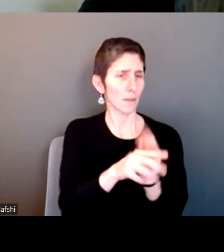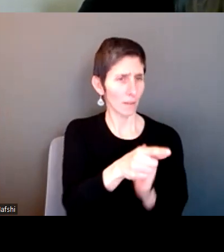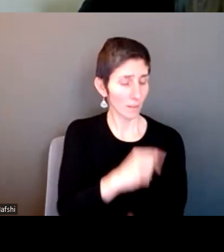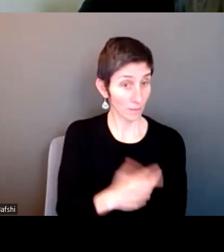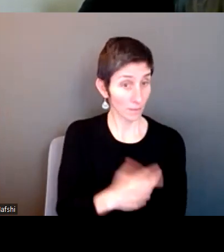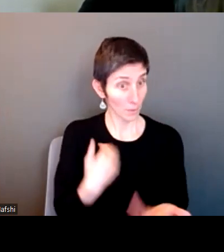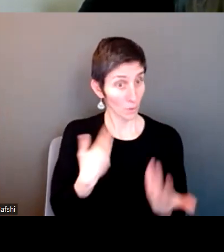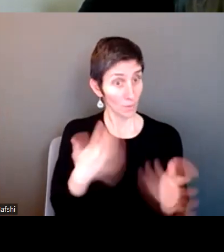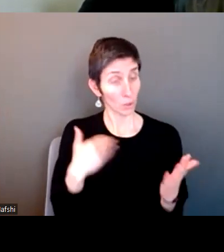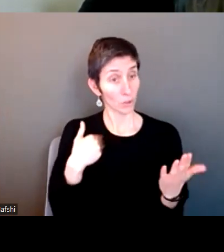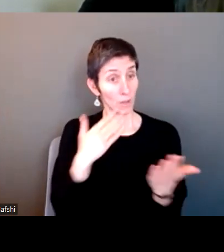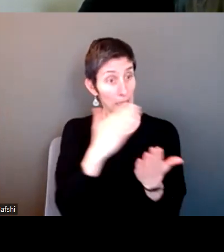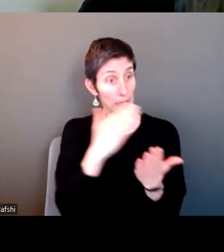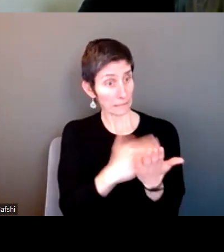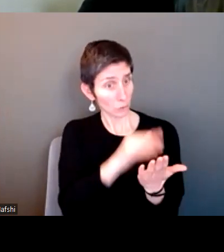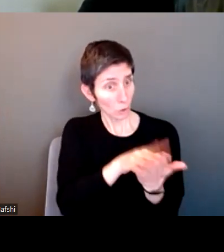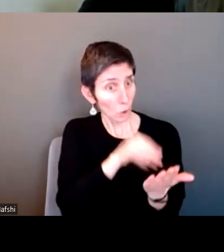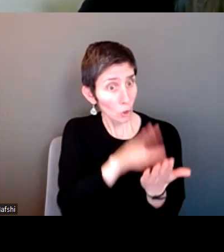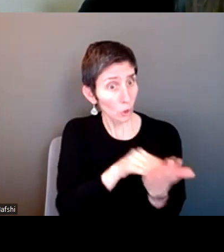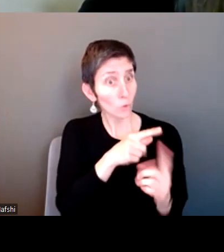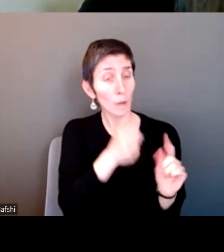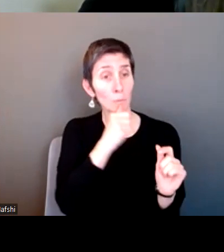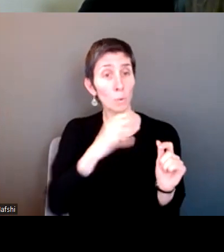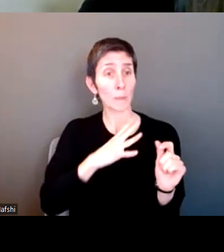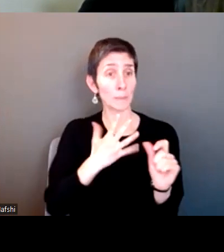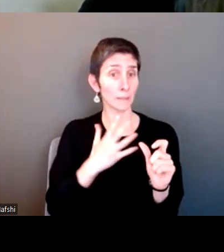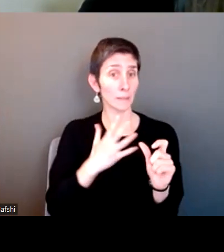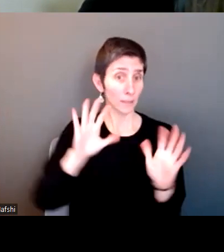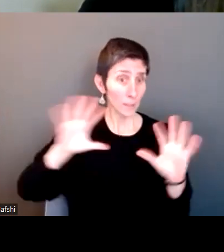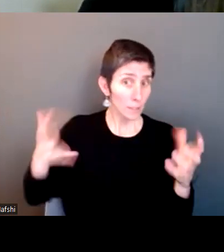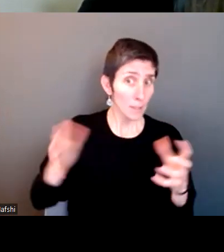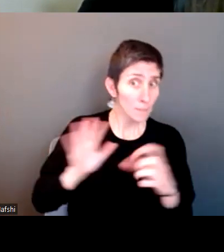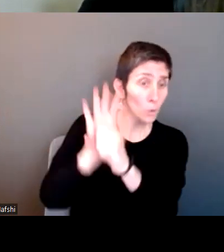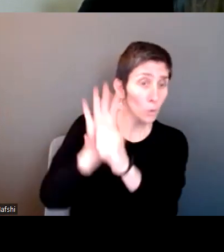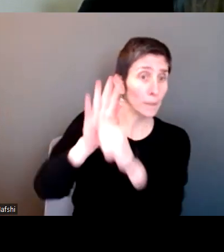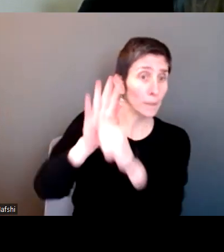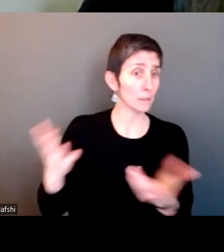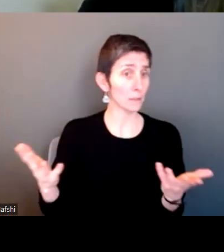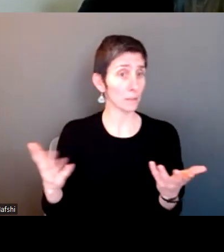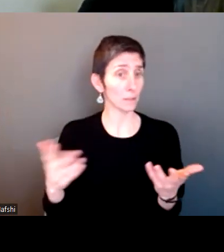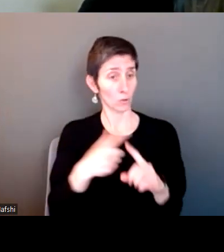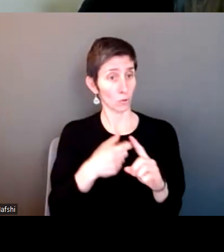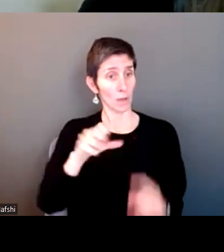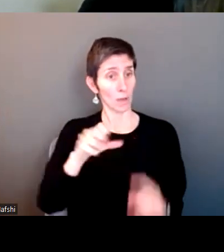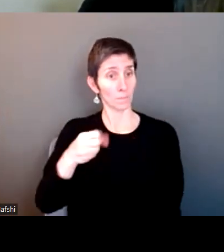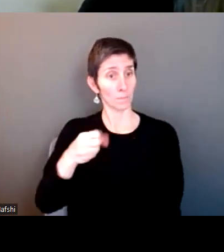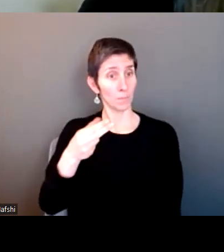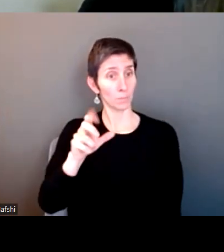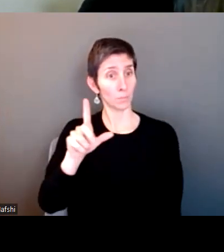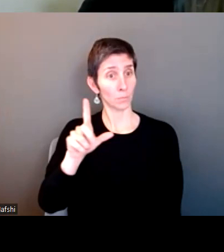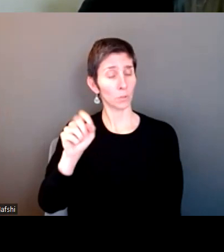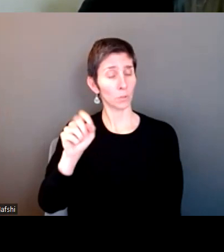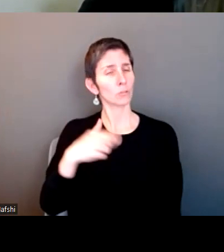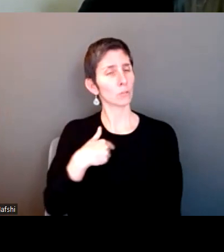lessons from the women's movement, the shelter movement, that, you know, I was very struck by what you're learning